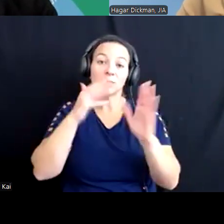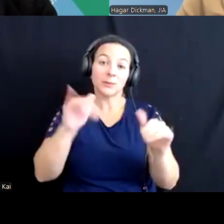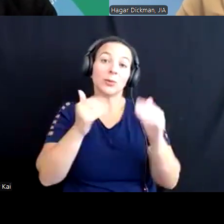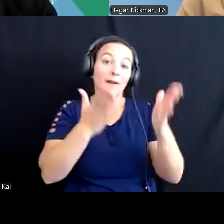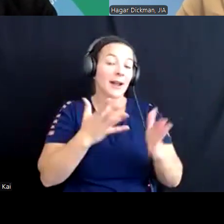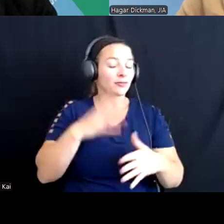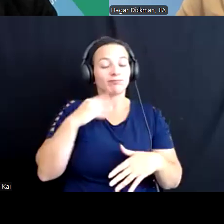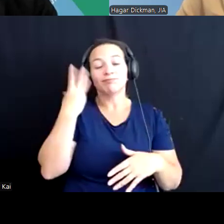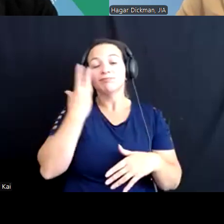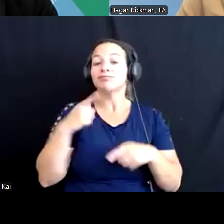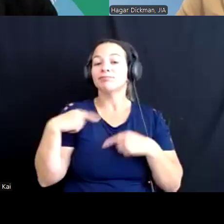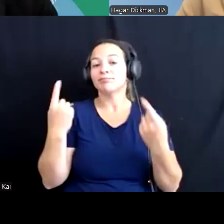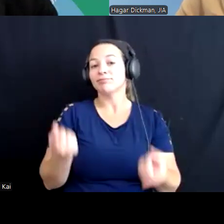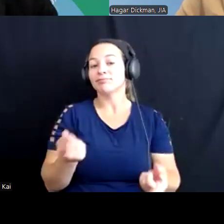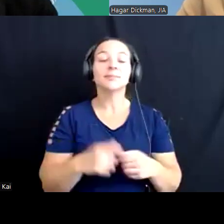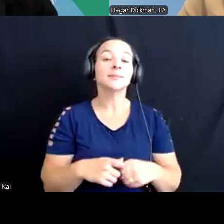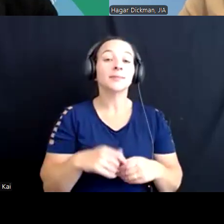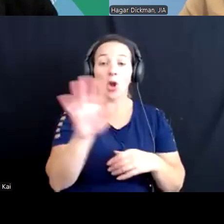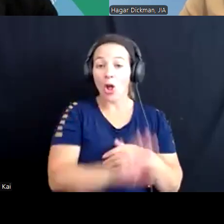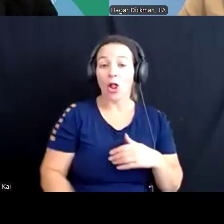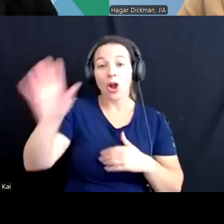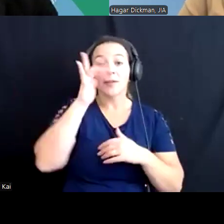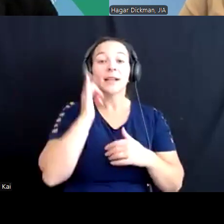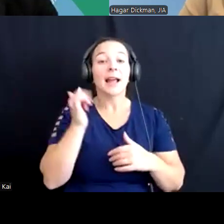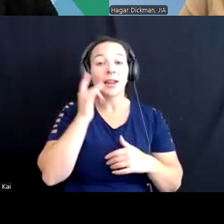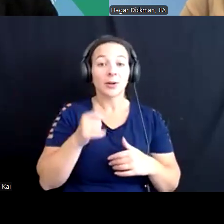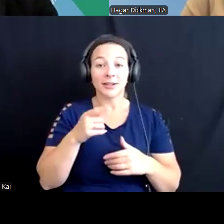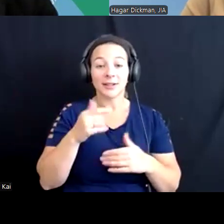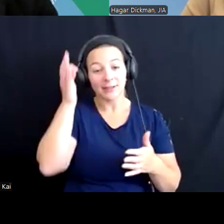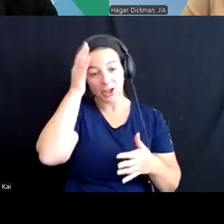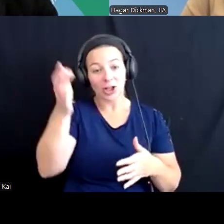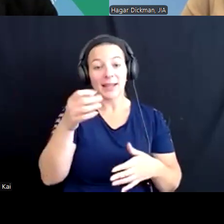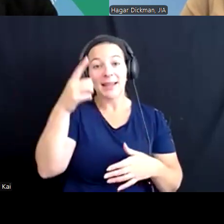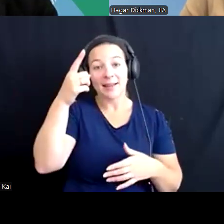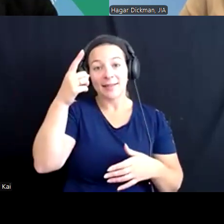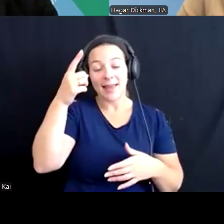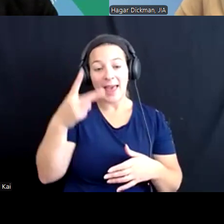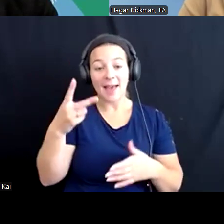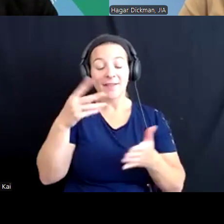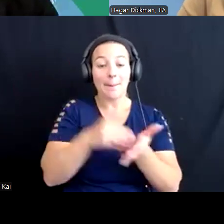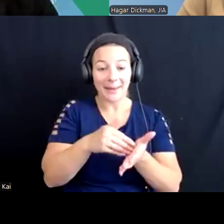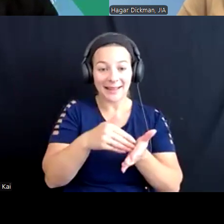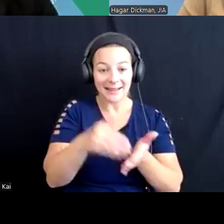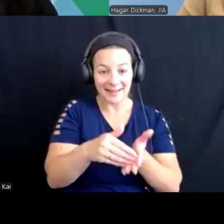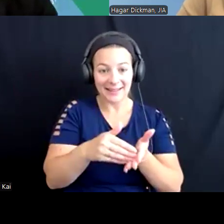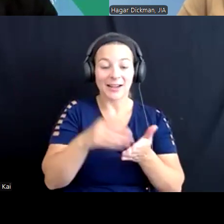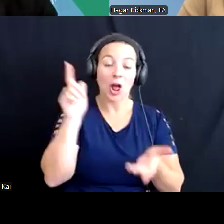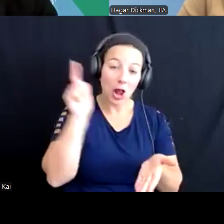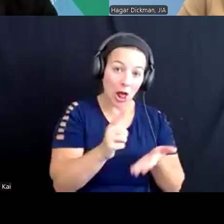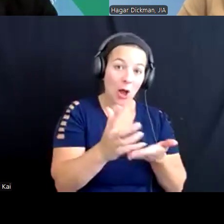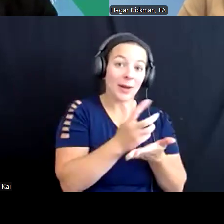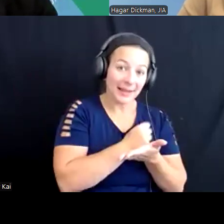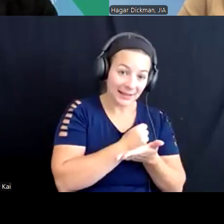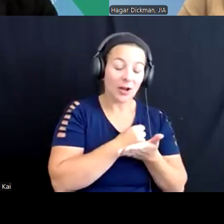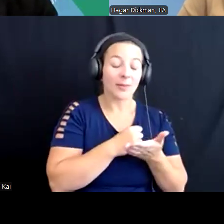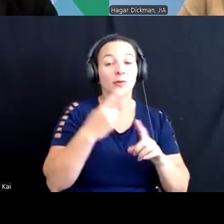for years. Throughout California, there are nearly 500,000 extremely low income and severely cost burdened renter